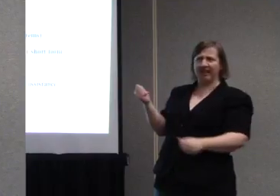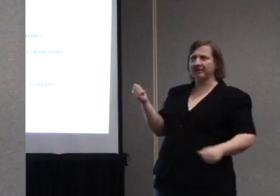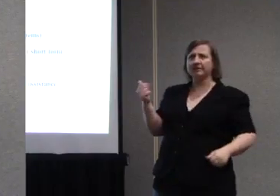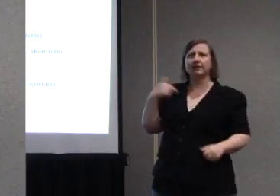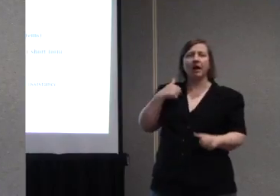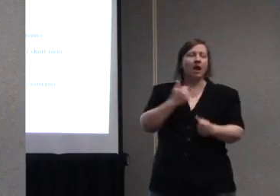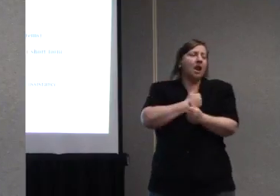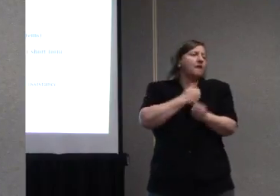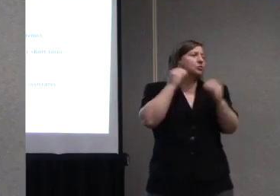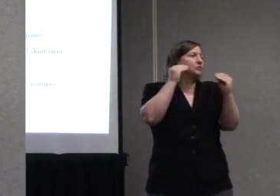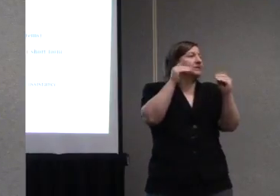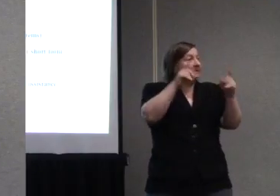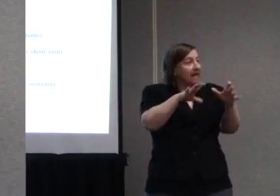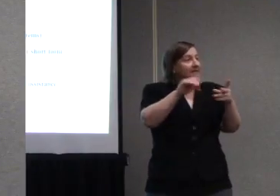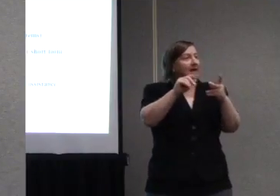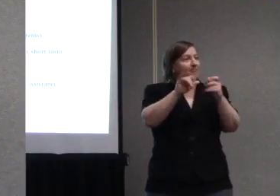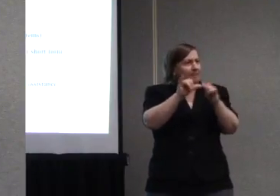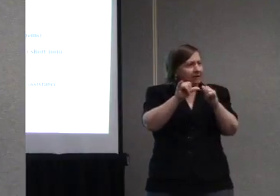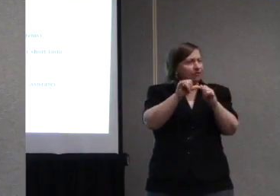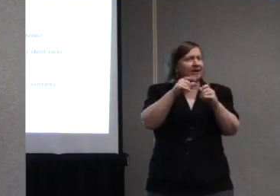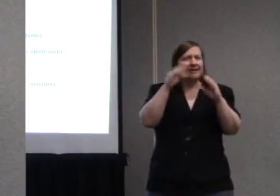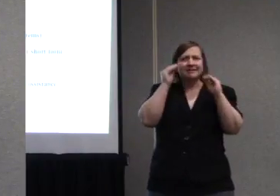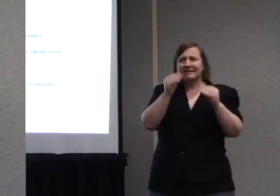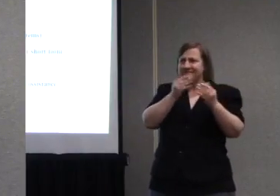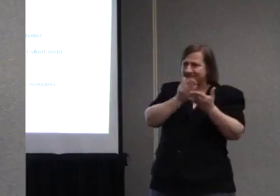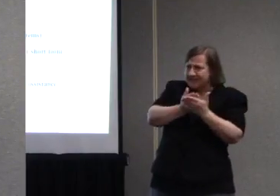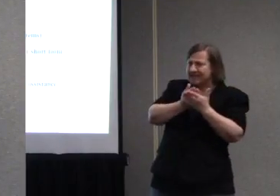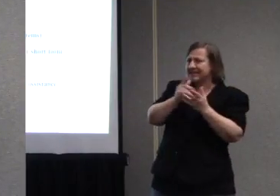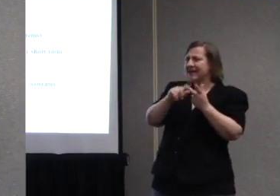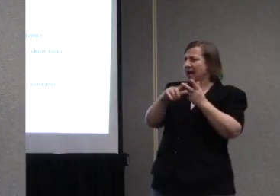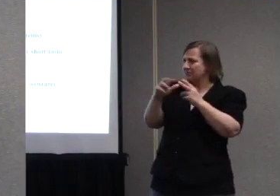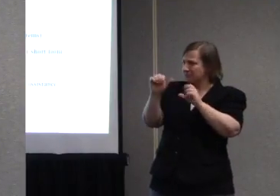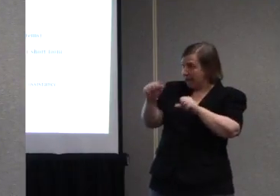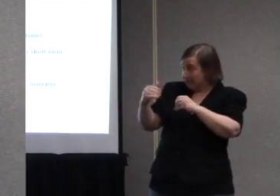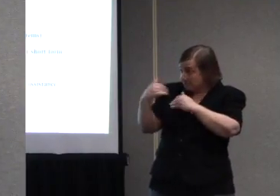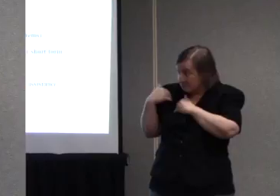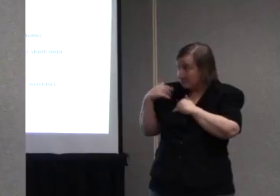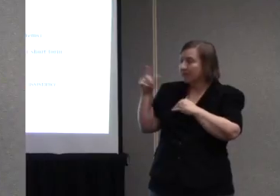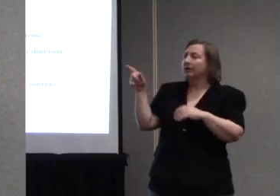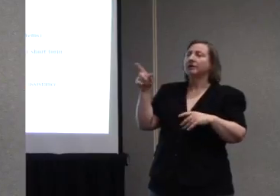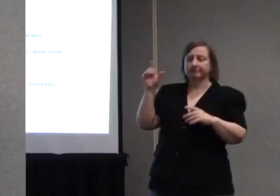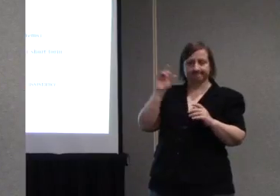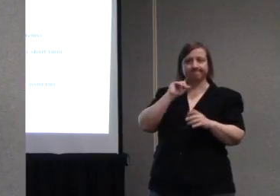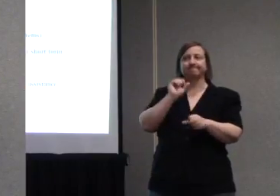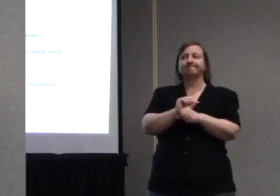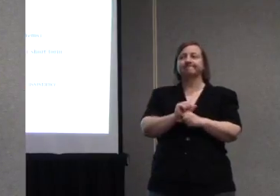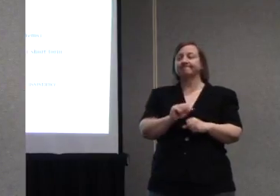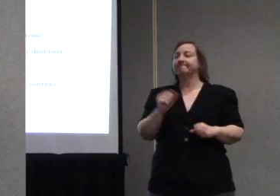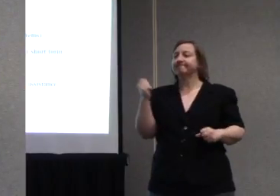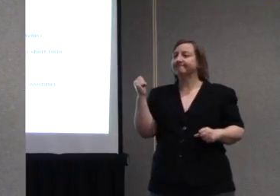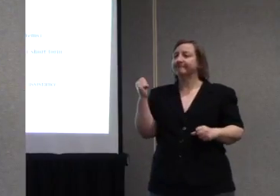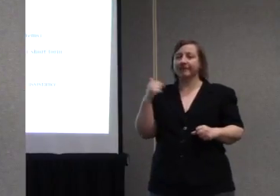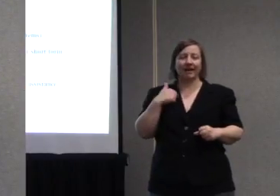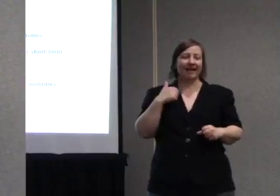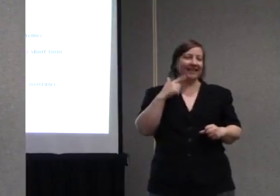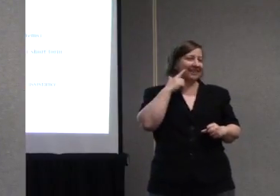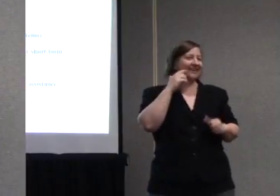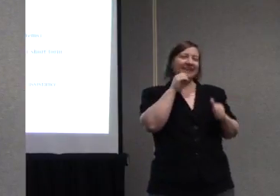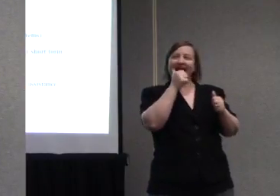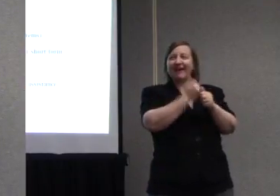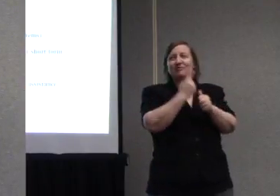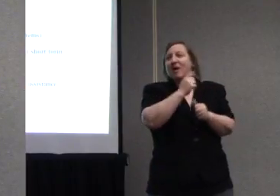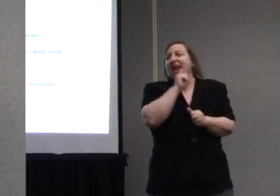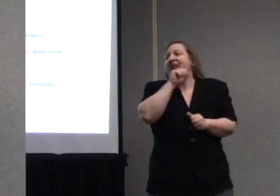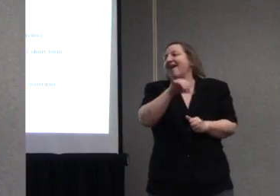instrument. I love teaching test and measures, and I teach reliability and validity and have a great time teaching it. However, I find that